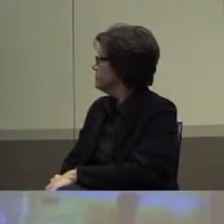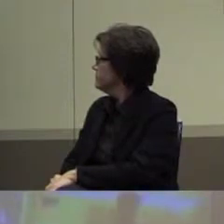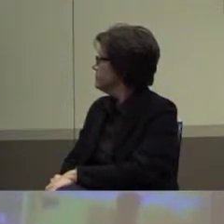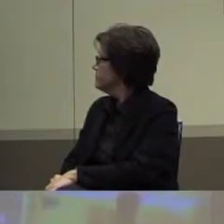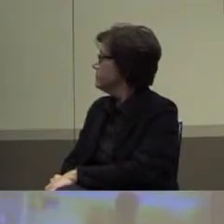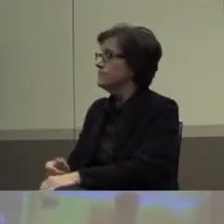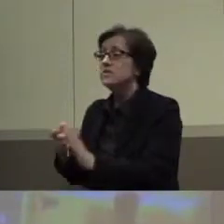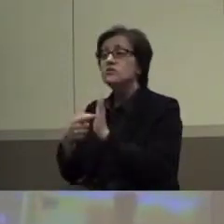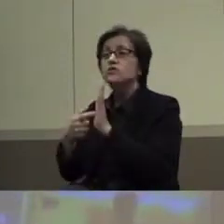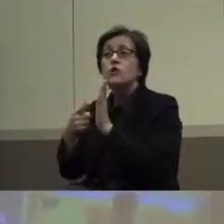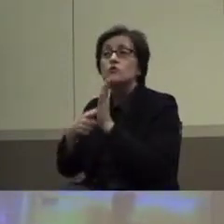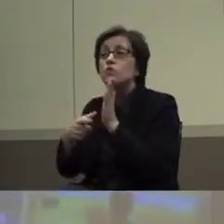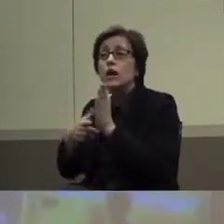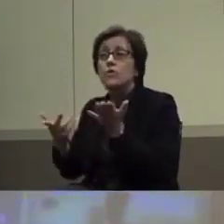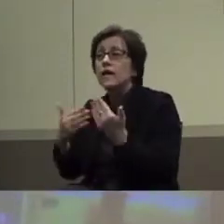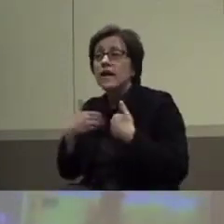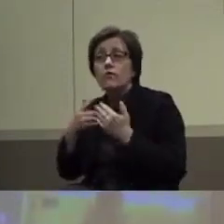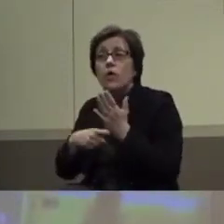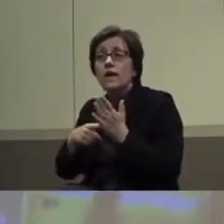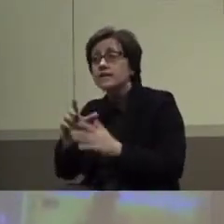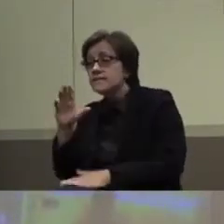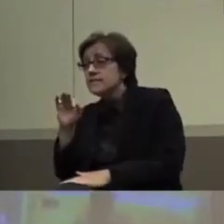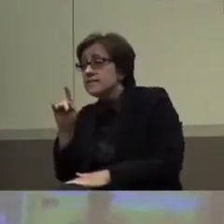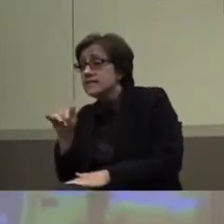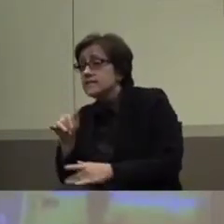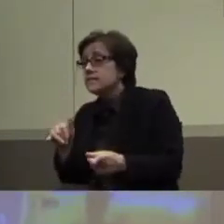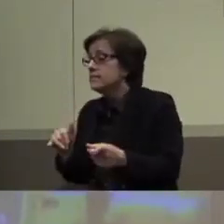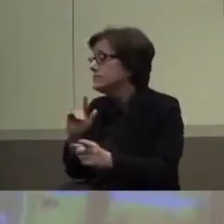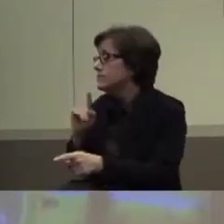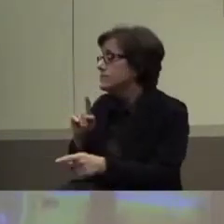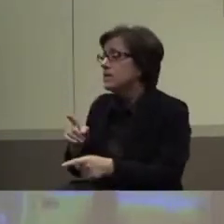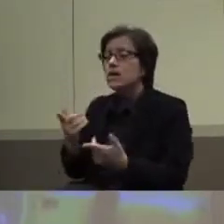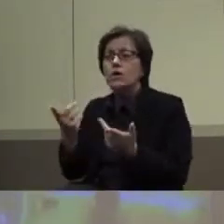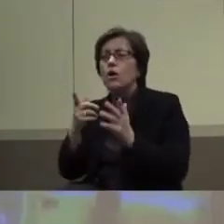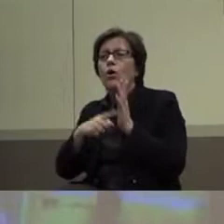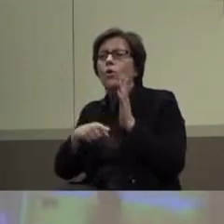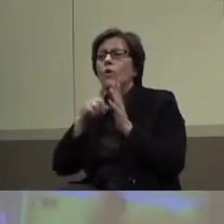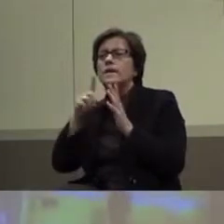of 5. There's one in there.